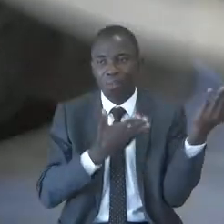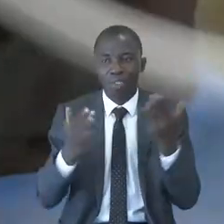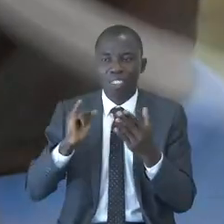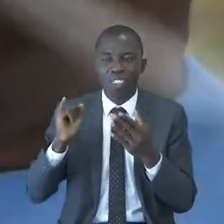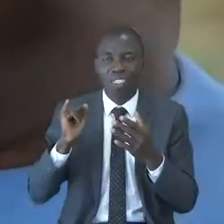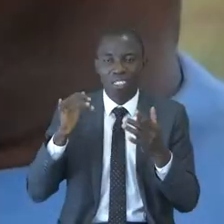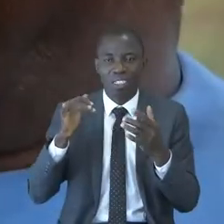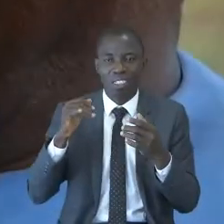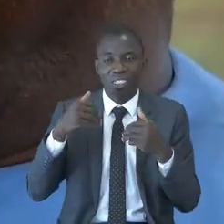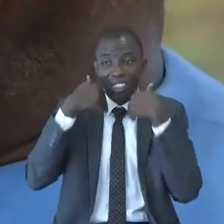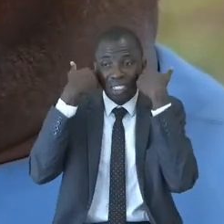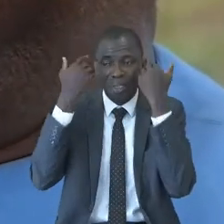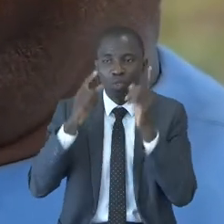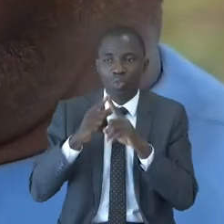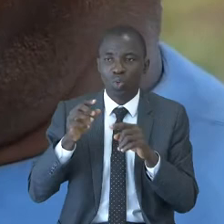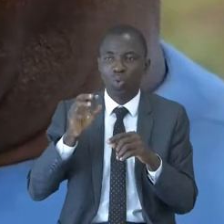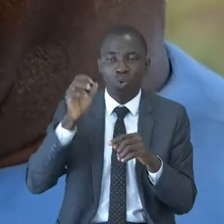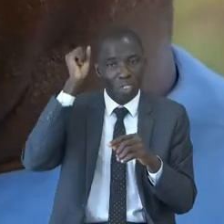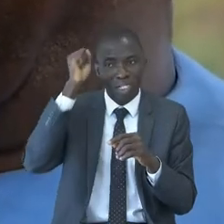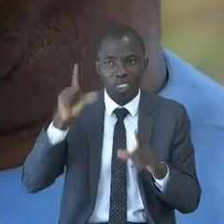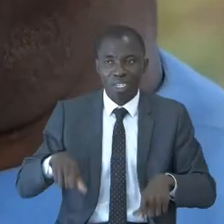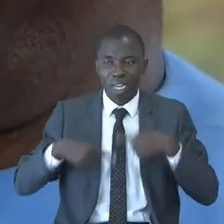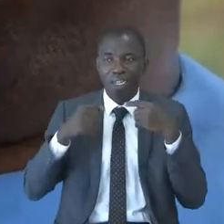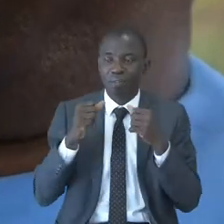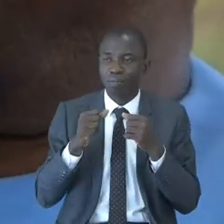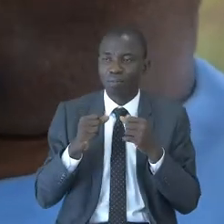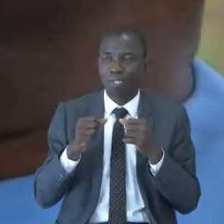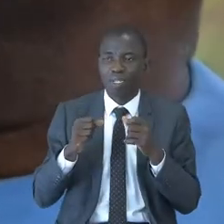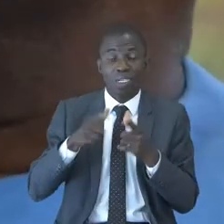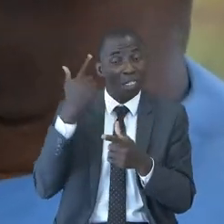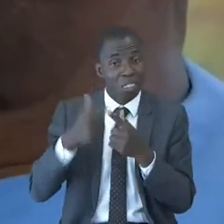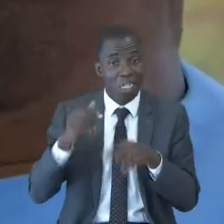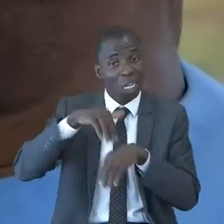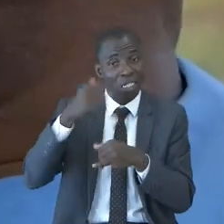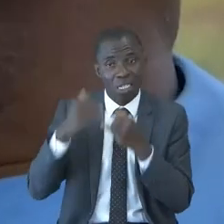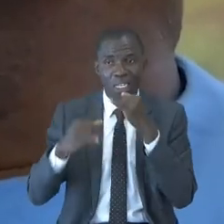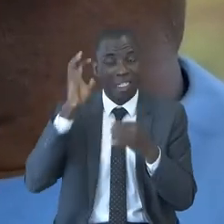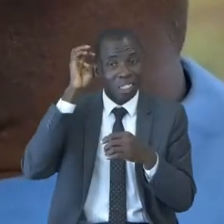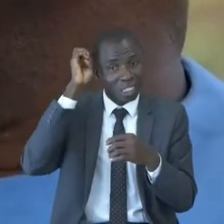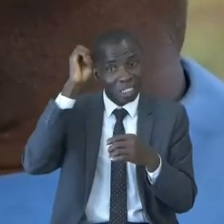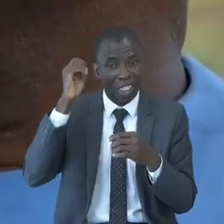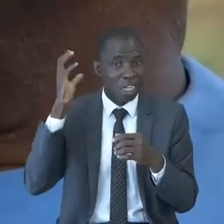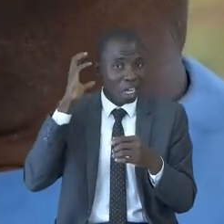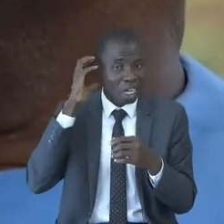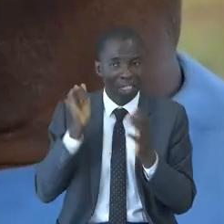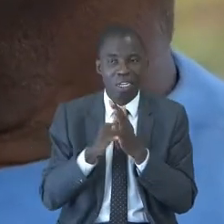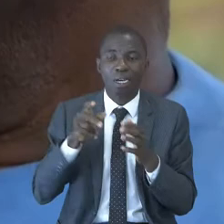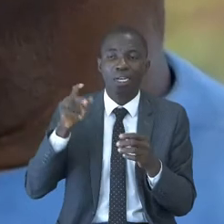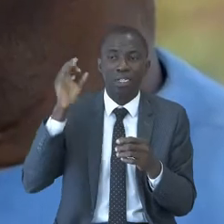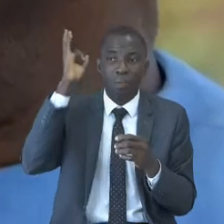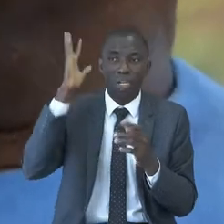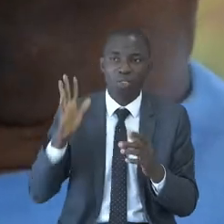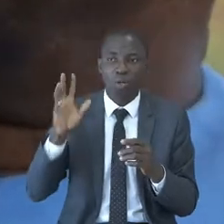in my life. End of the day, I heard that Pastor Kumuyi is coming to Enugu,